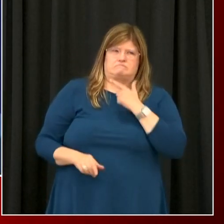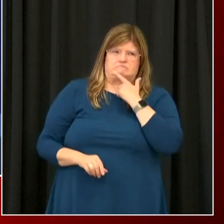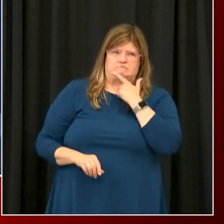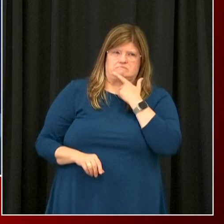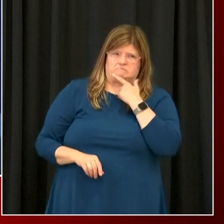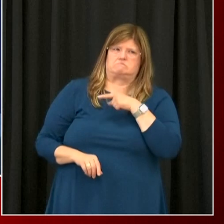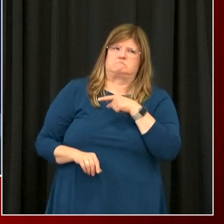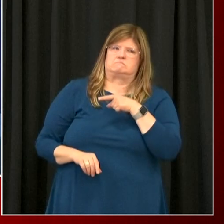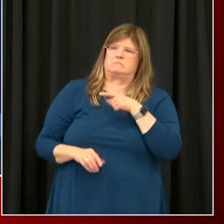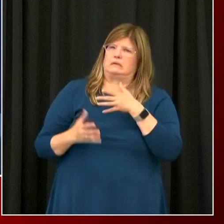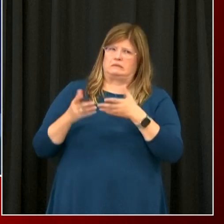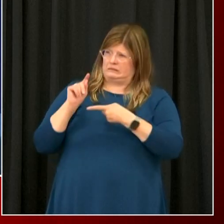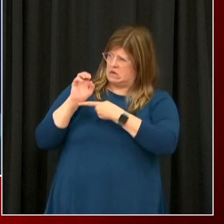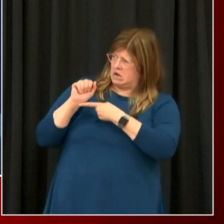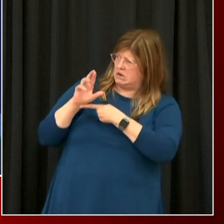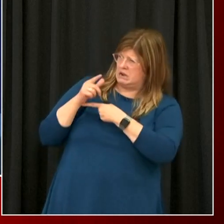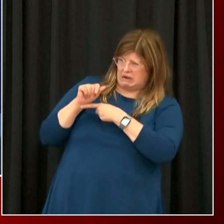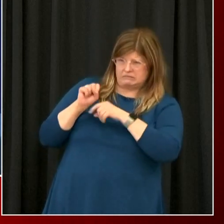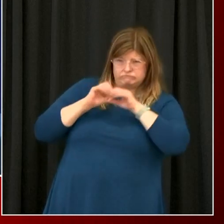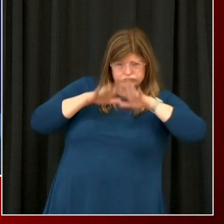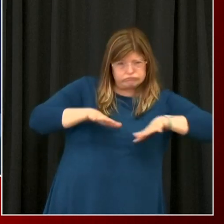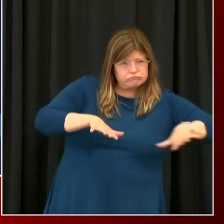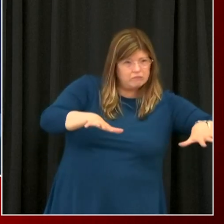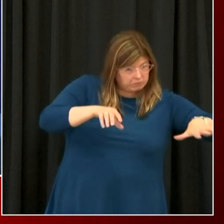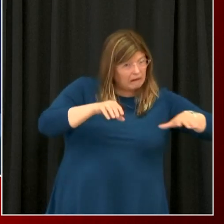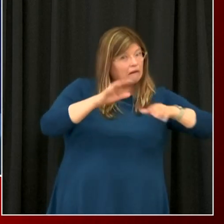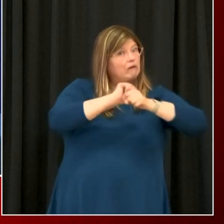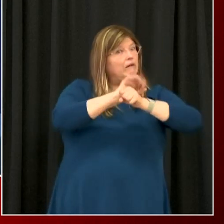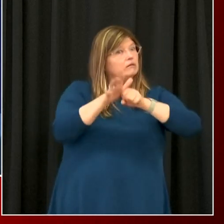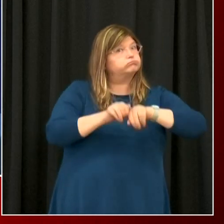correlation between the way that you just posed the question to be able to opine.